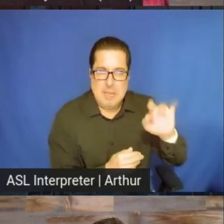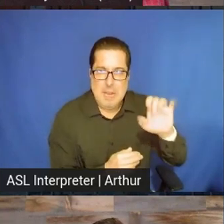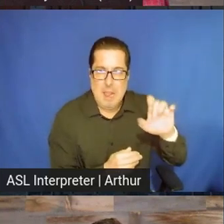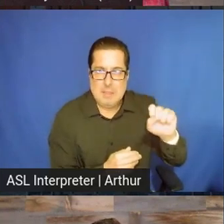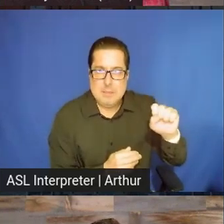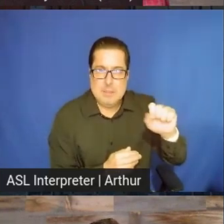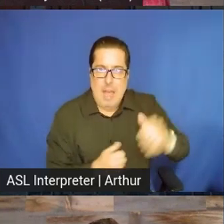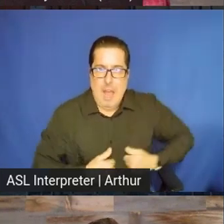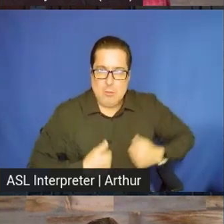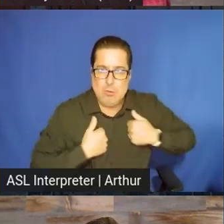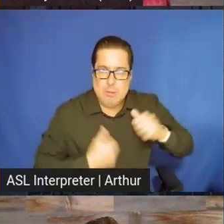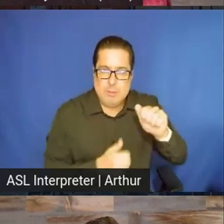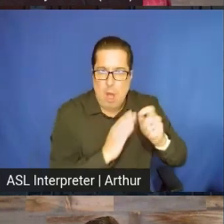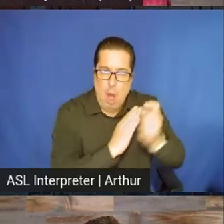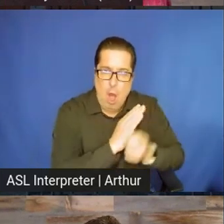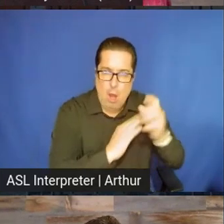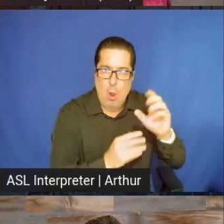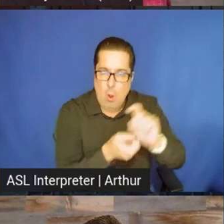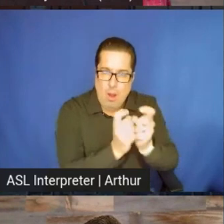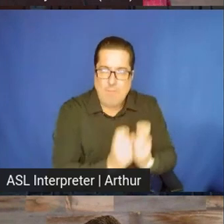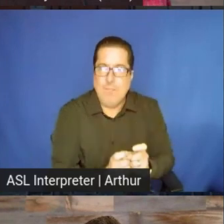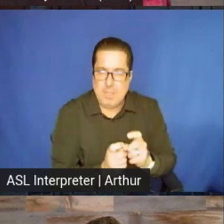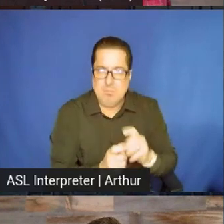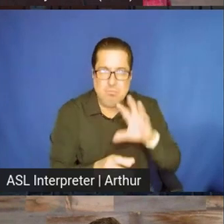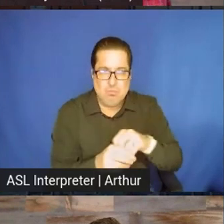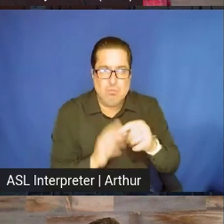leverage all the built-in authentication and the encryption as well.